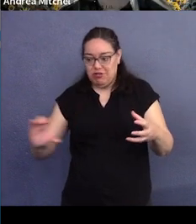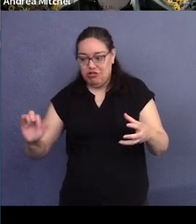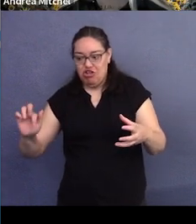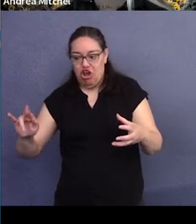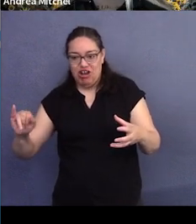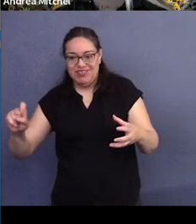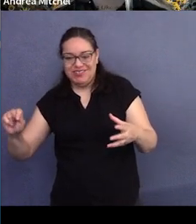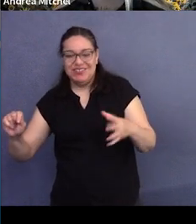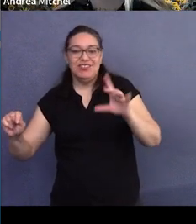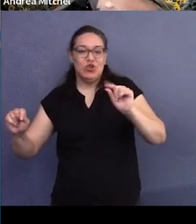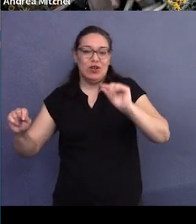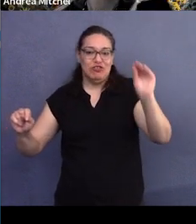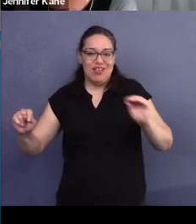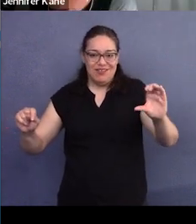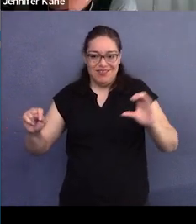Yep.